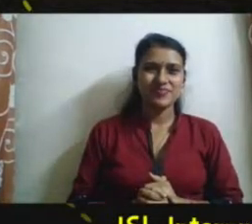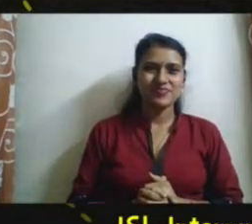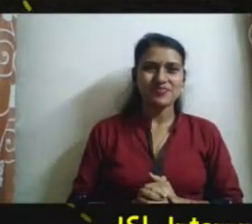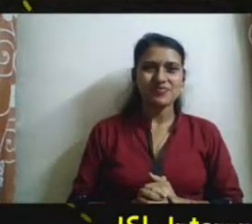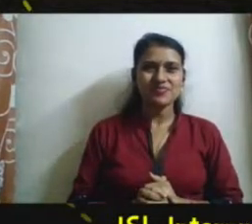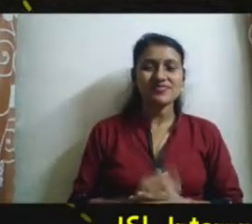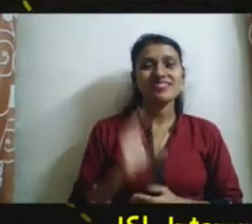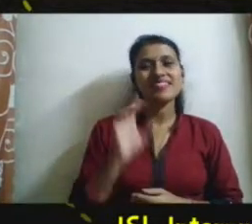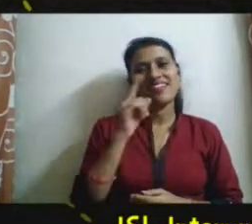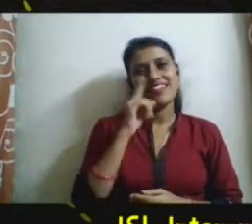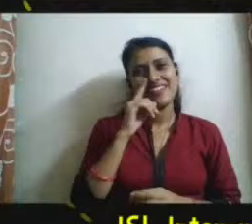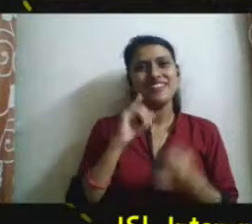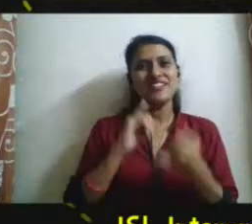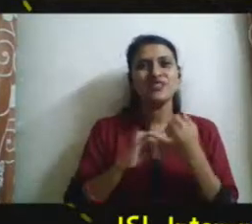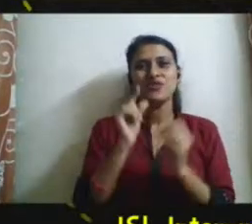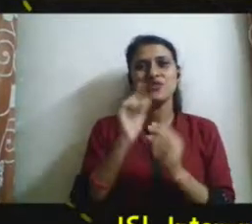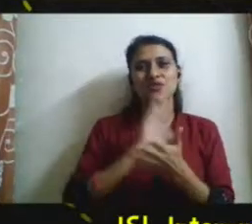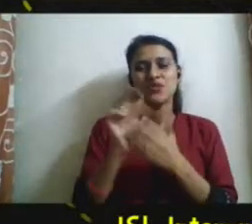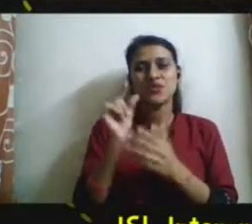Thank you. I'm not sure.